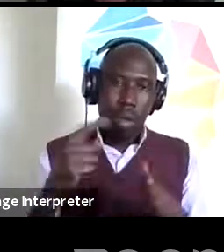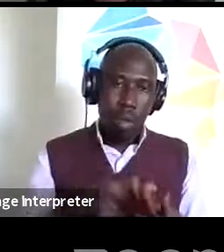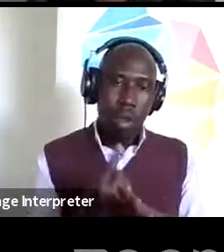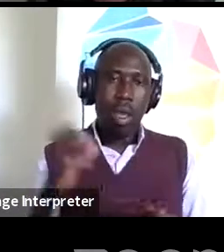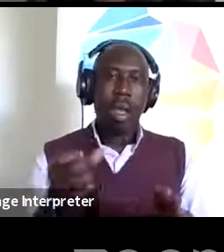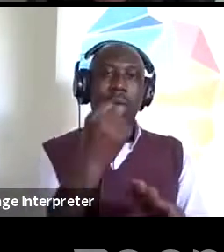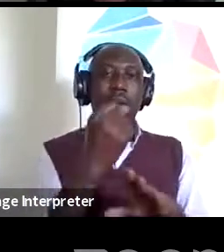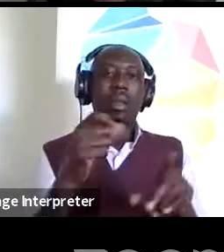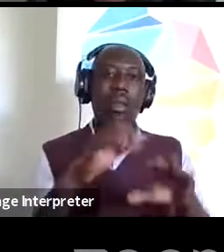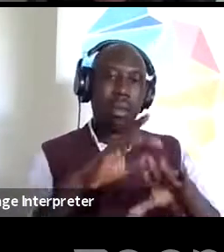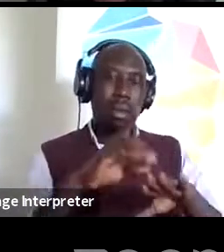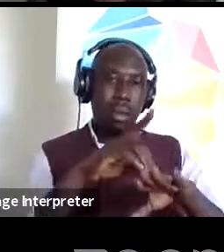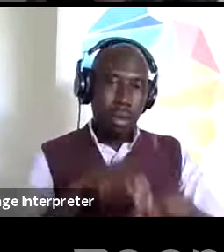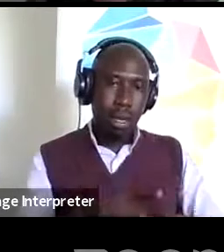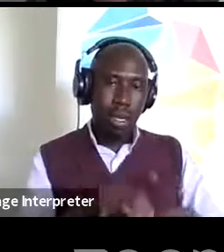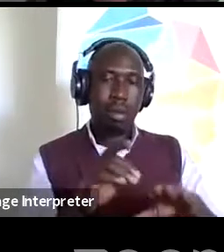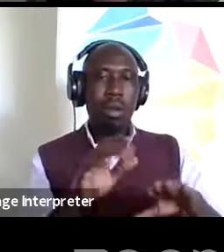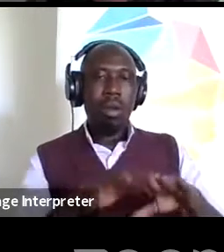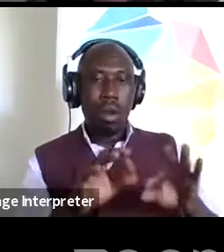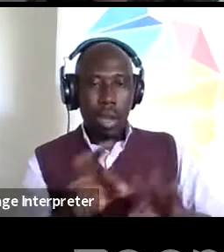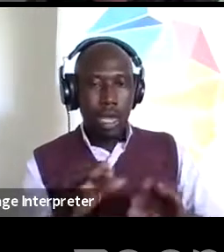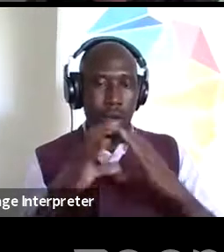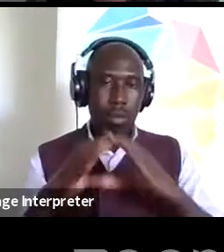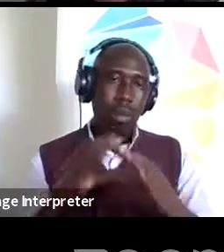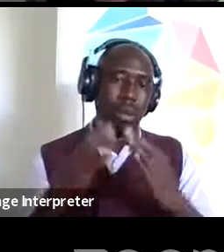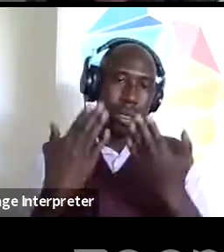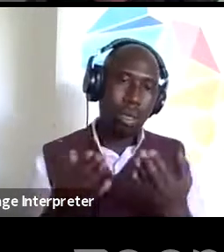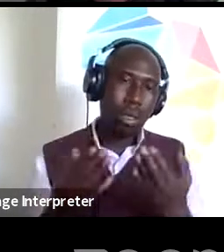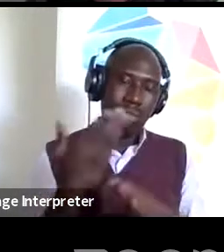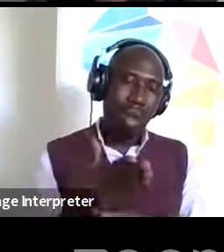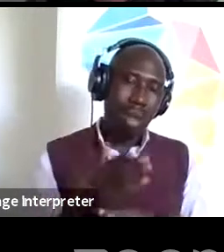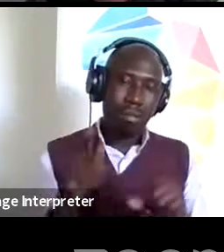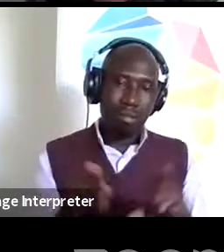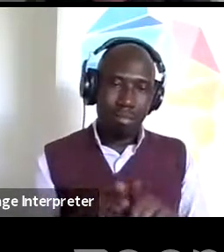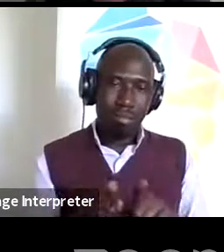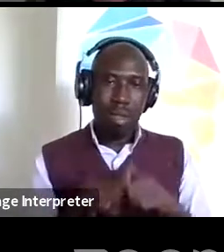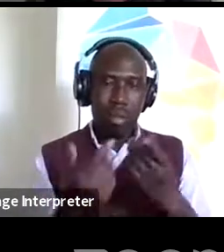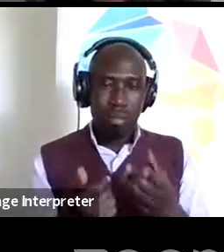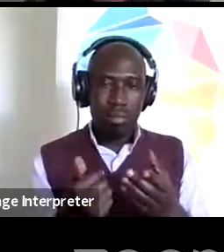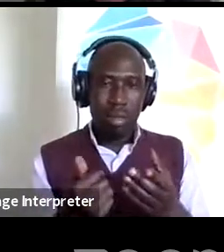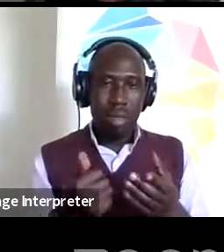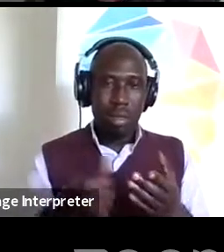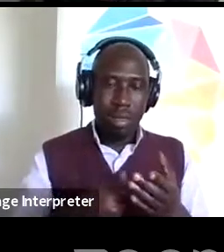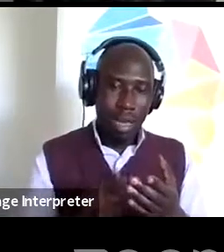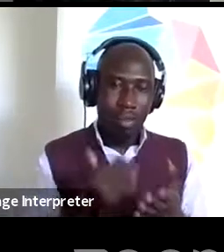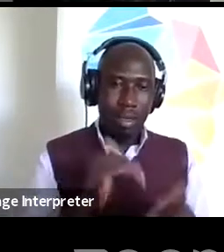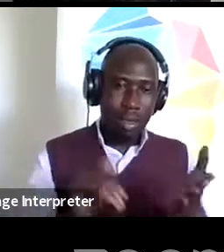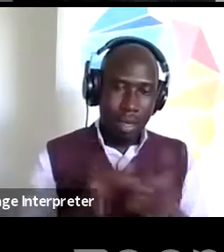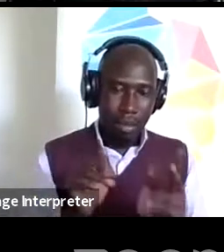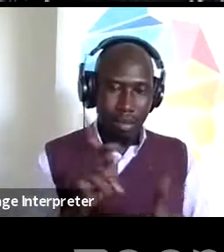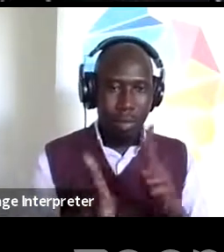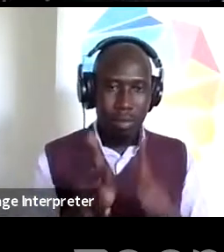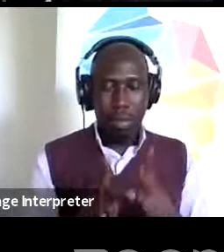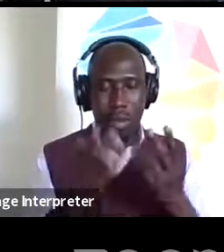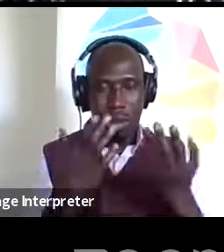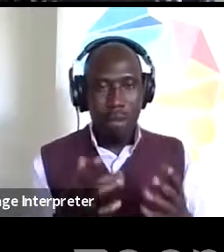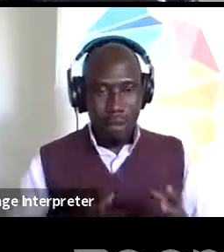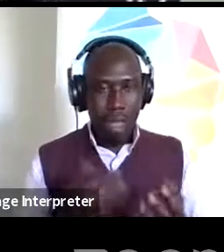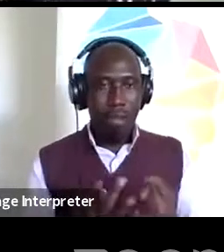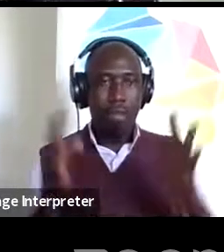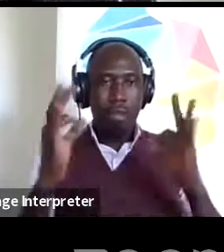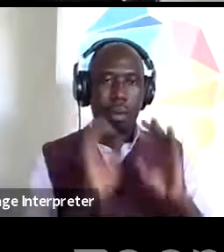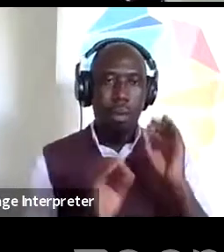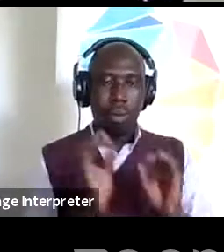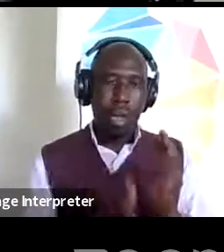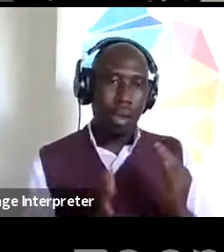based on online communication, there's self-censorship that is entrenched. And of course, people don't feel free to access